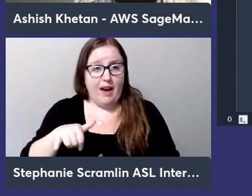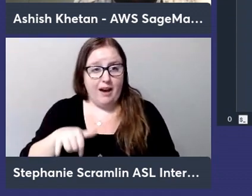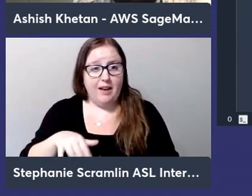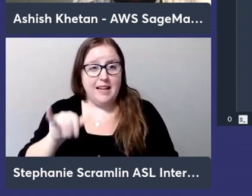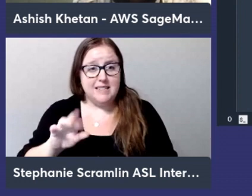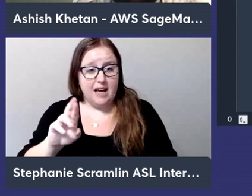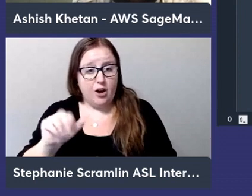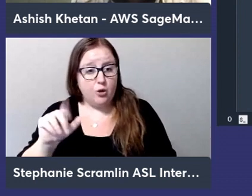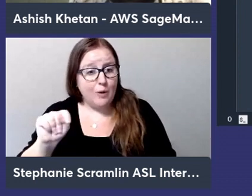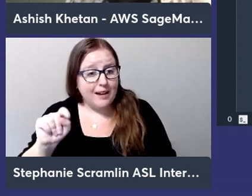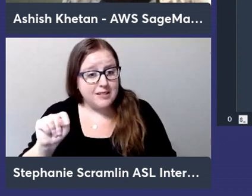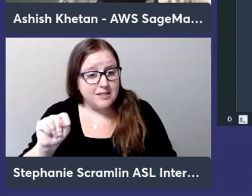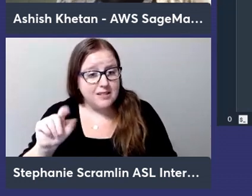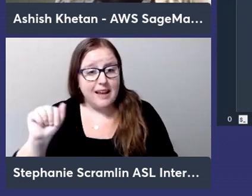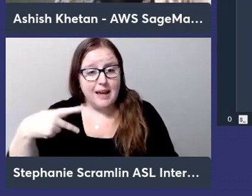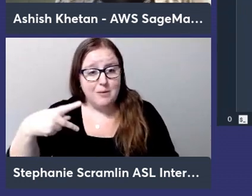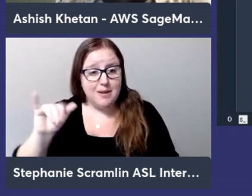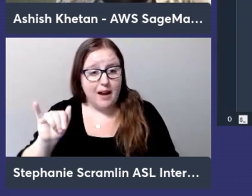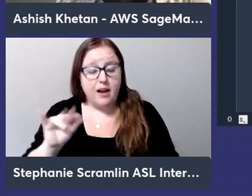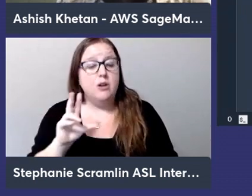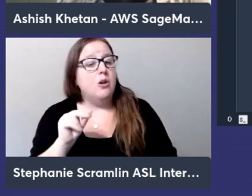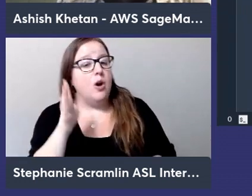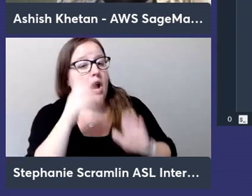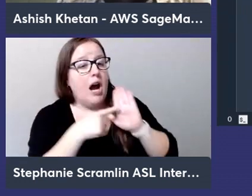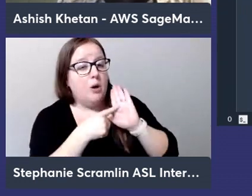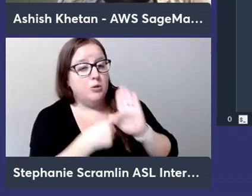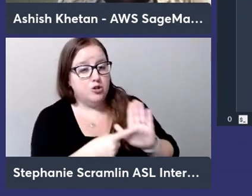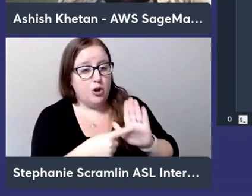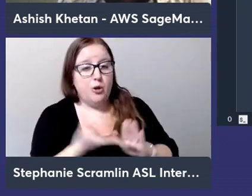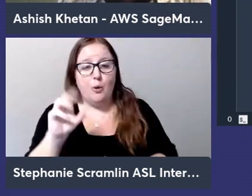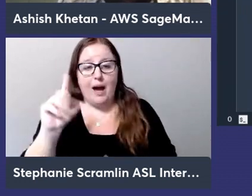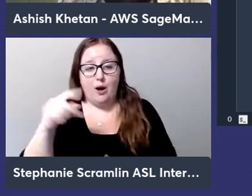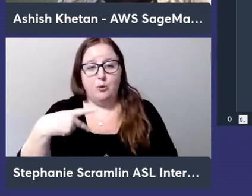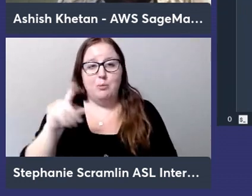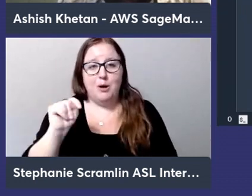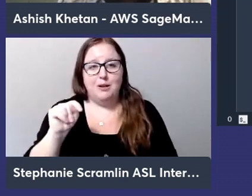API? No, I'm going to show you output. So